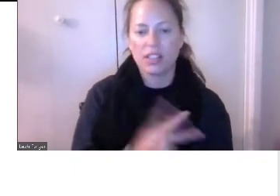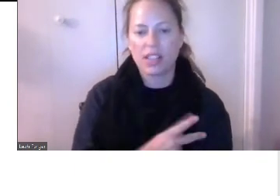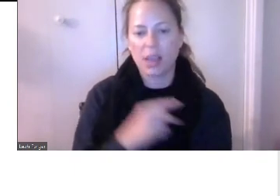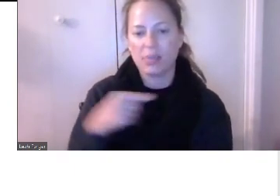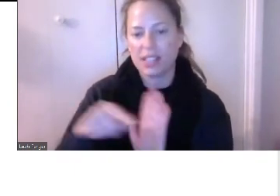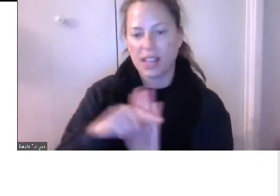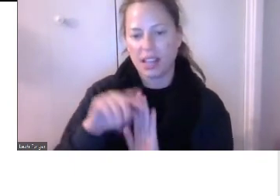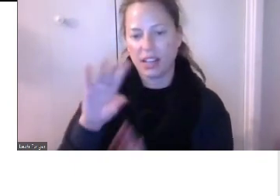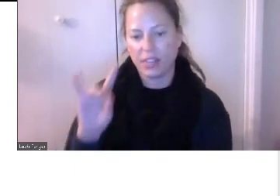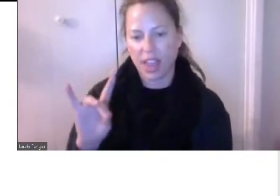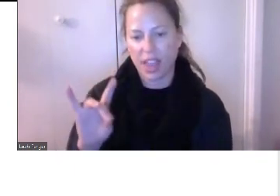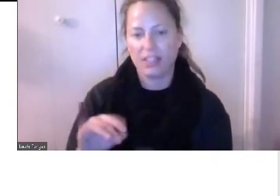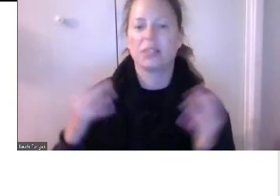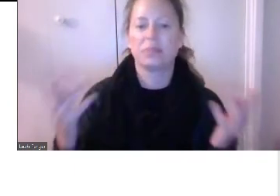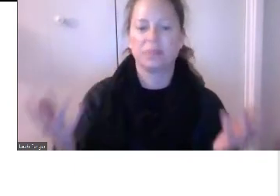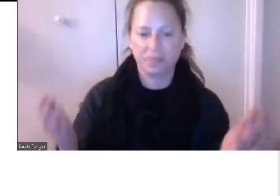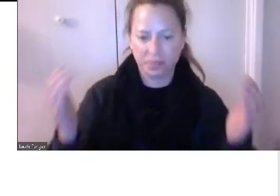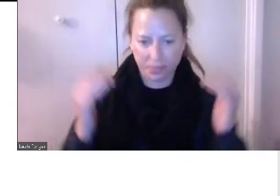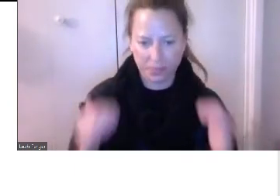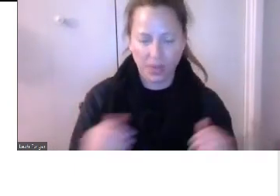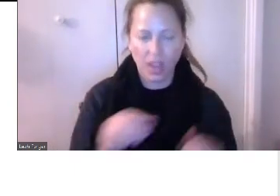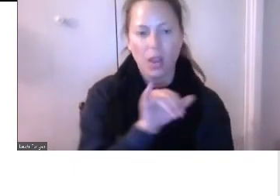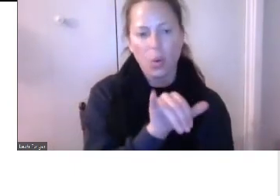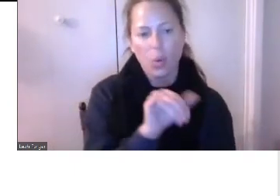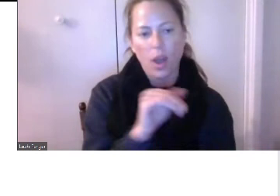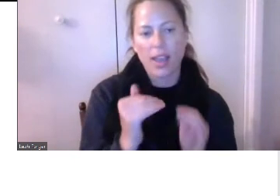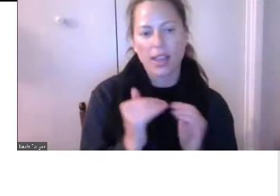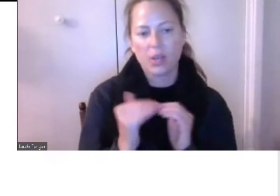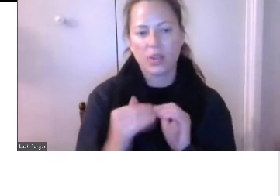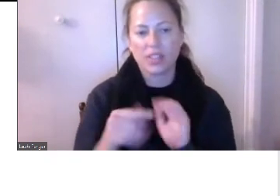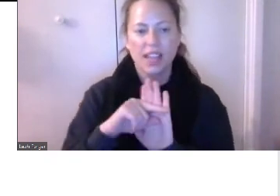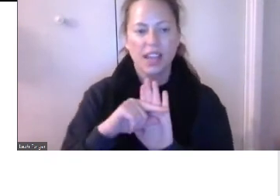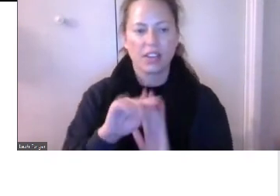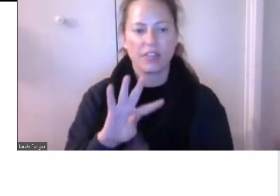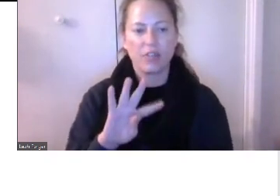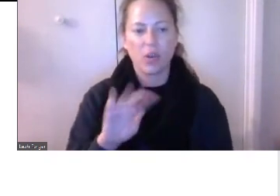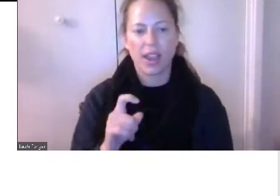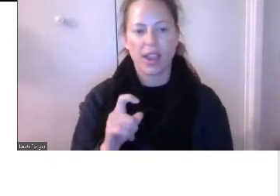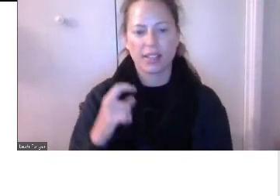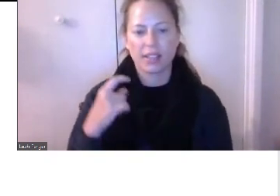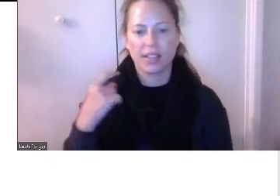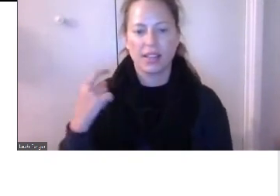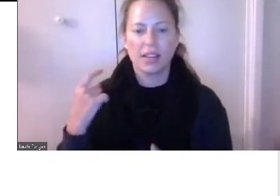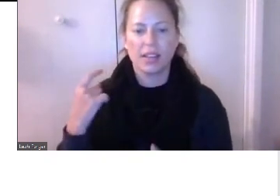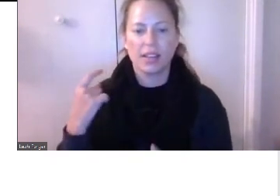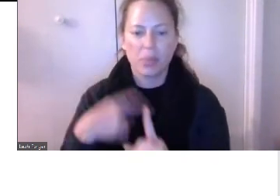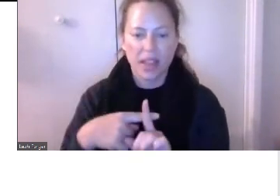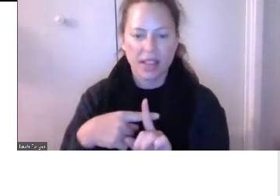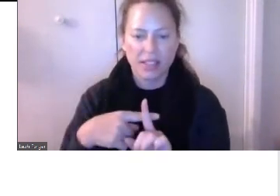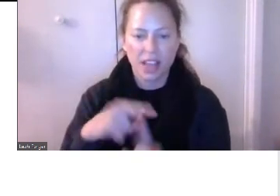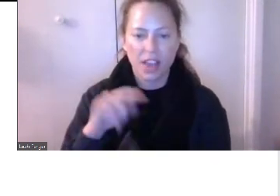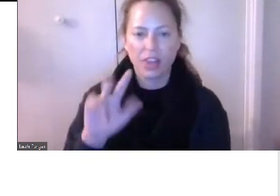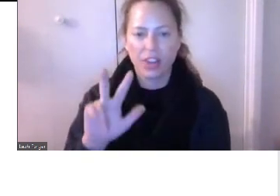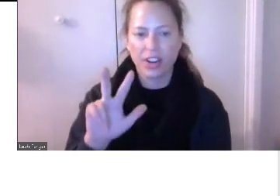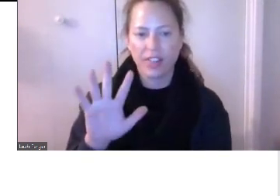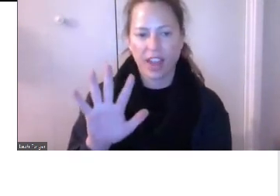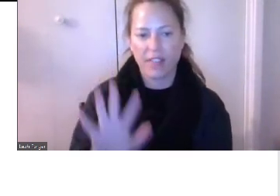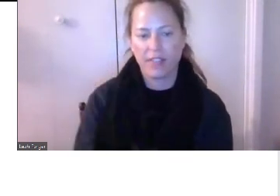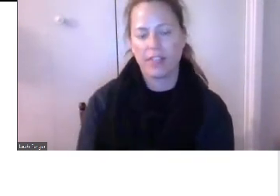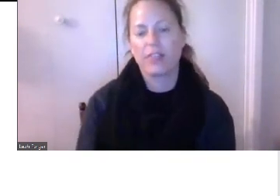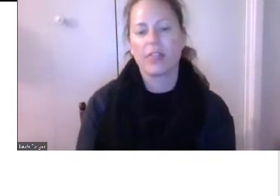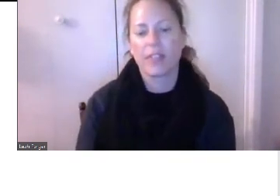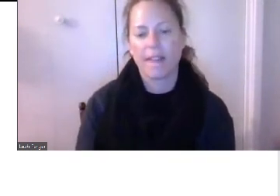itself. So y equals negative 4x plus 35.